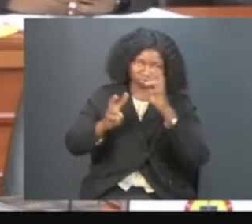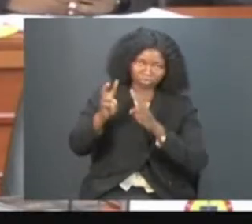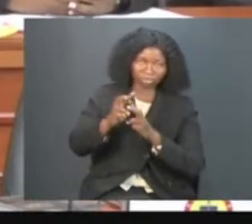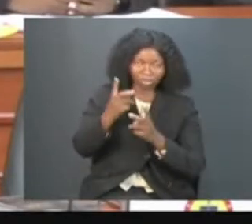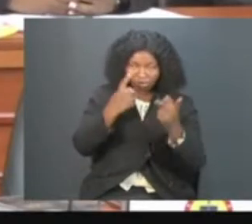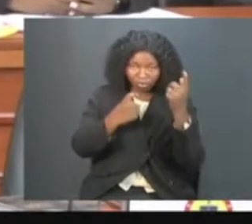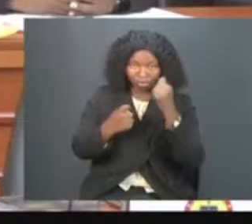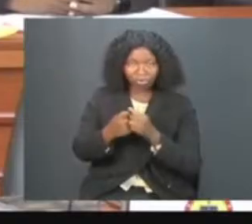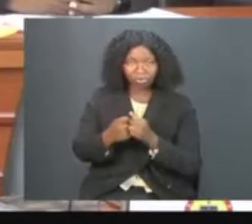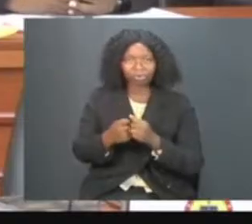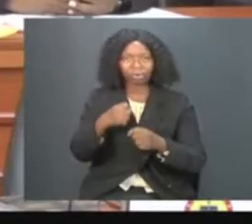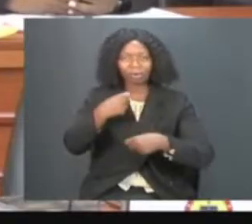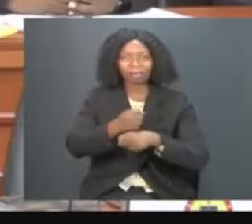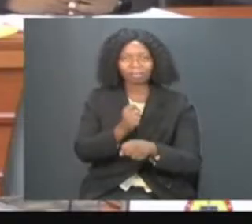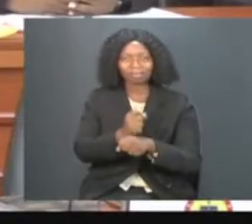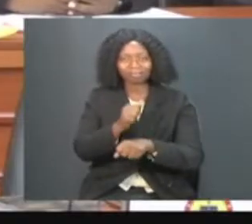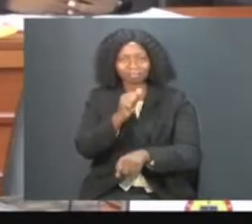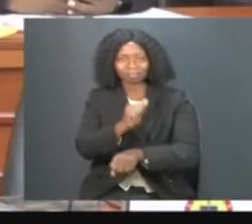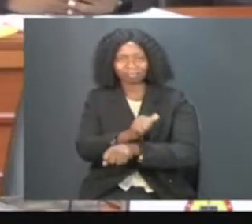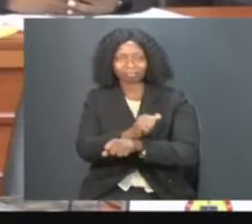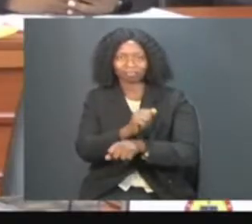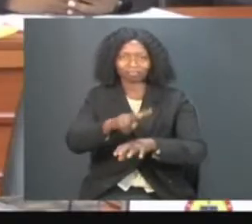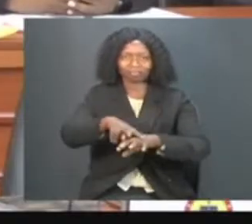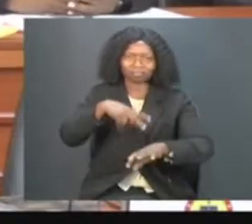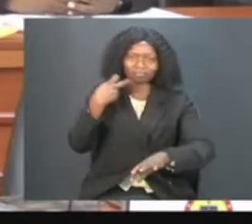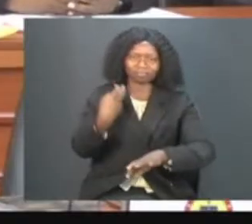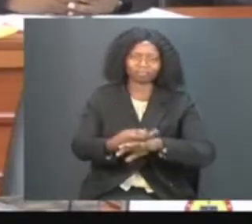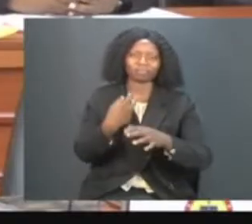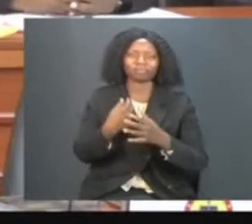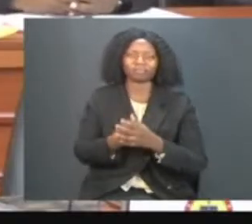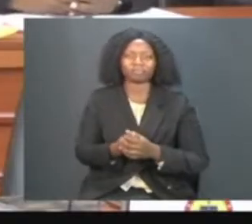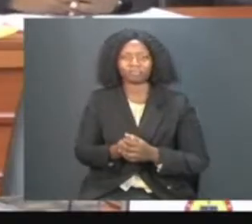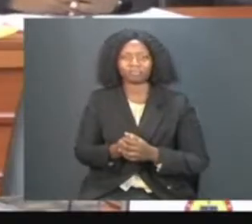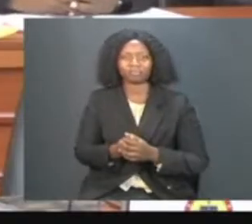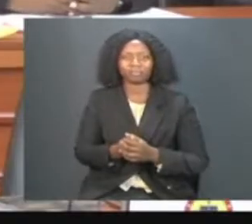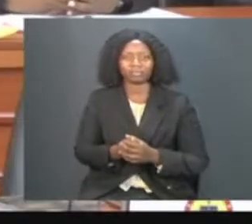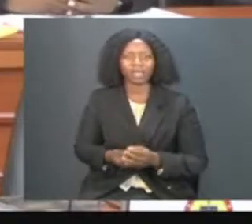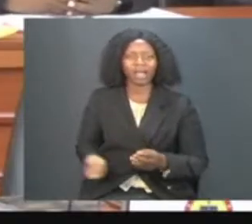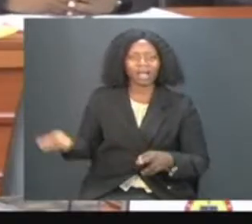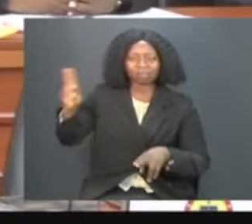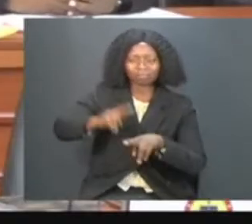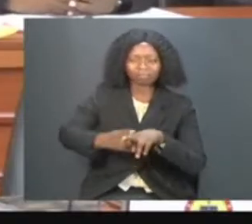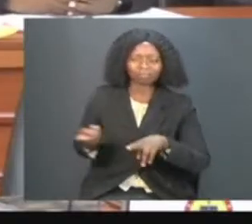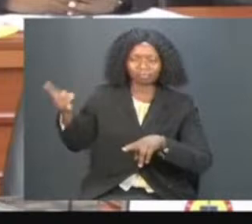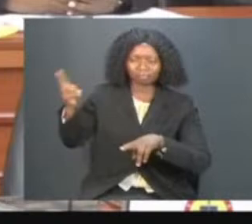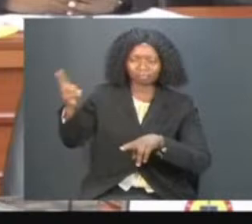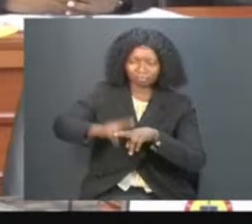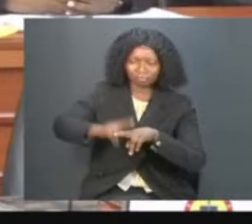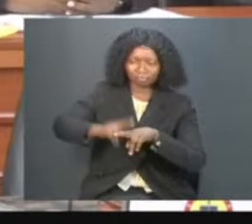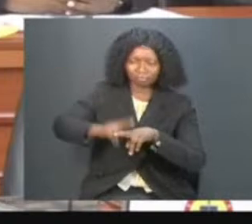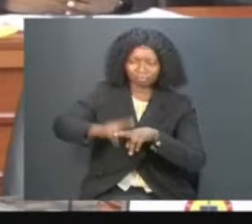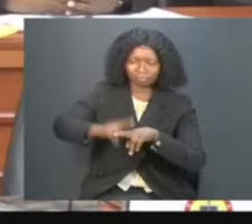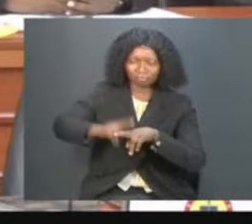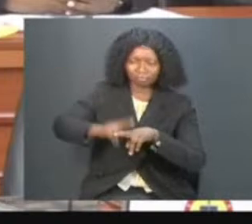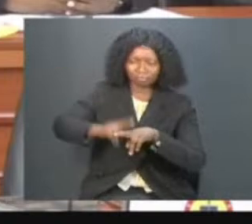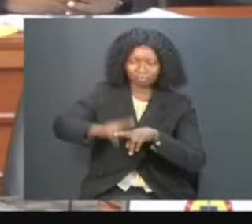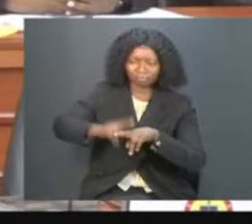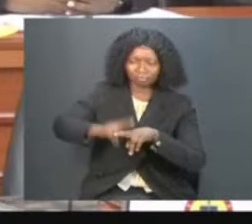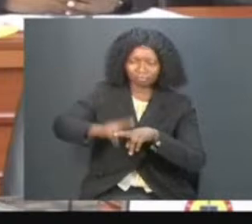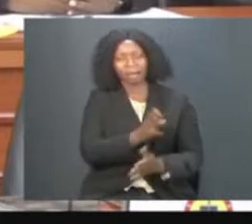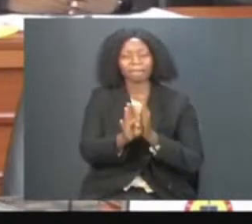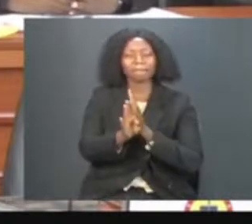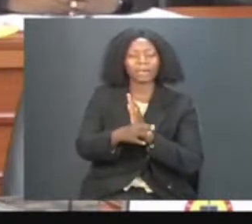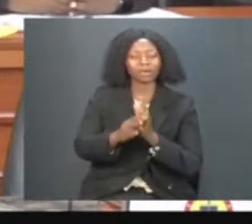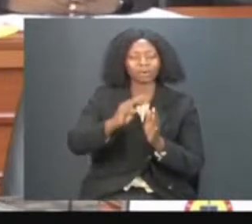going to complicate the works that are, and duplicate the works that are already being done by the Ministry